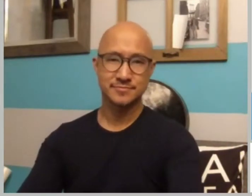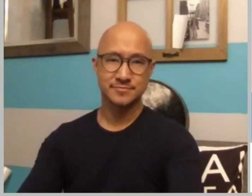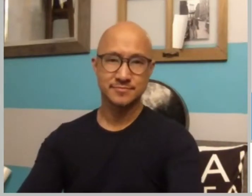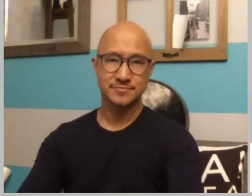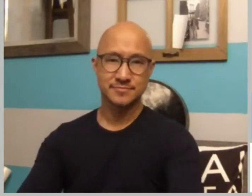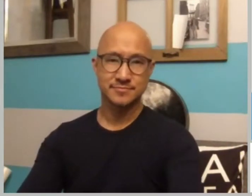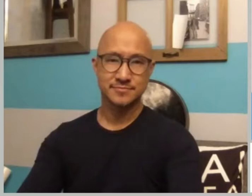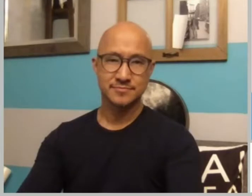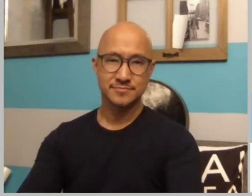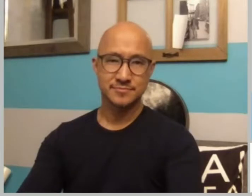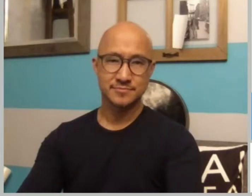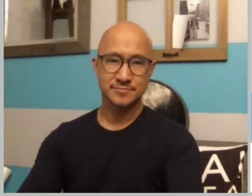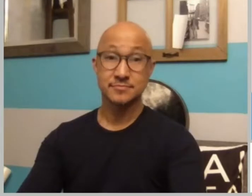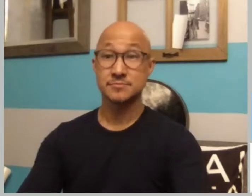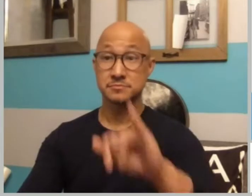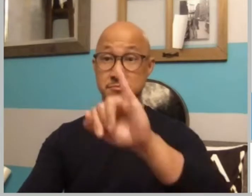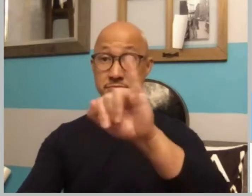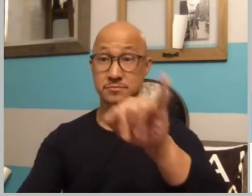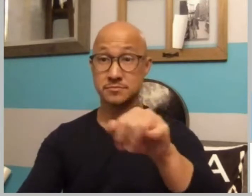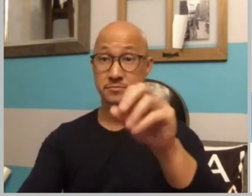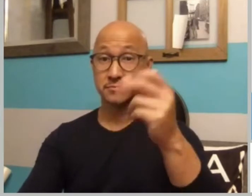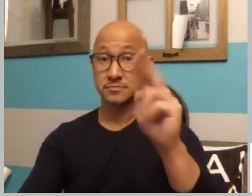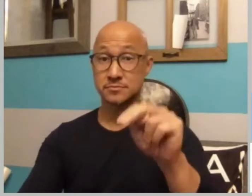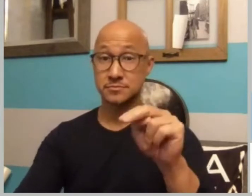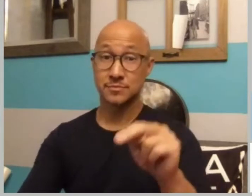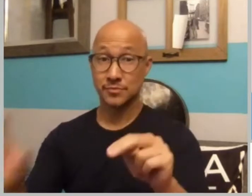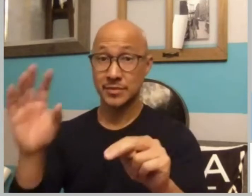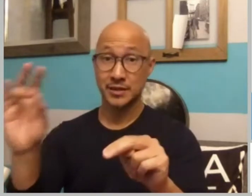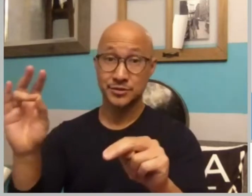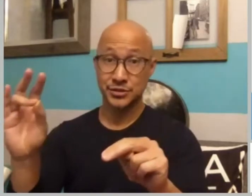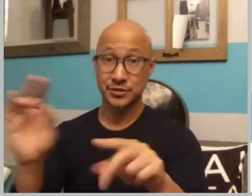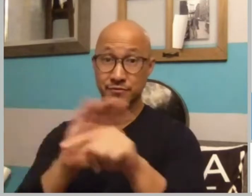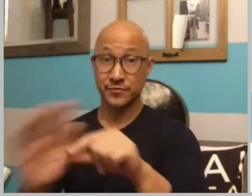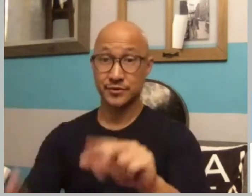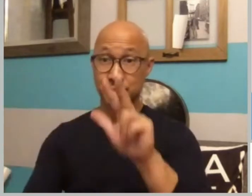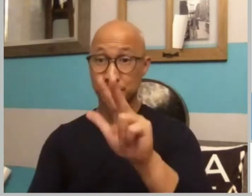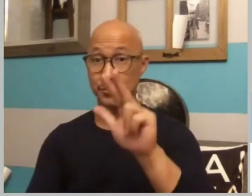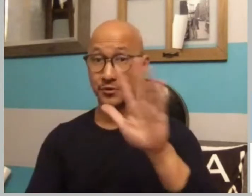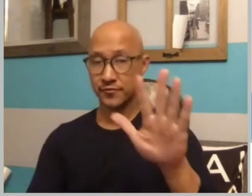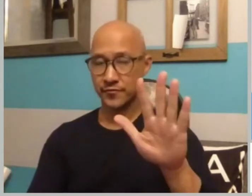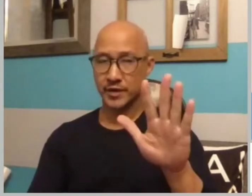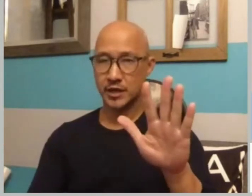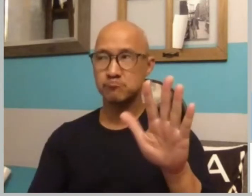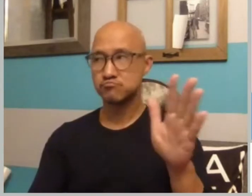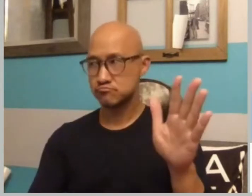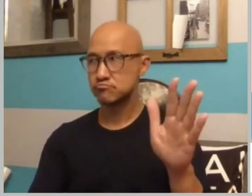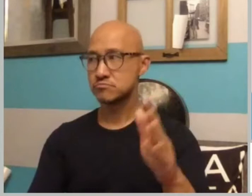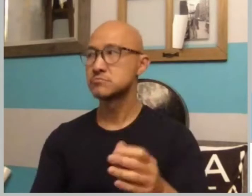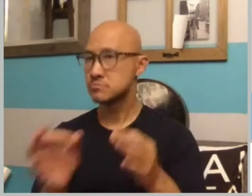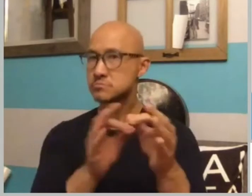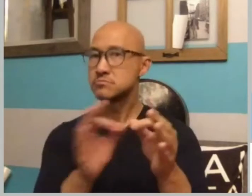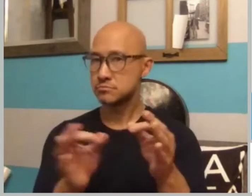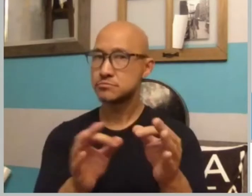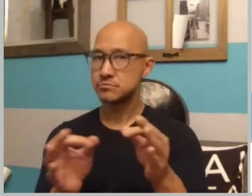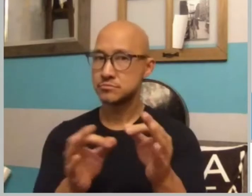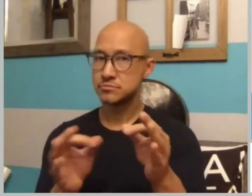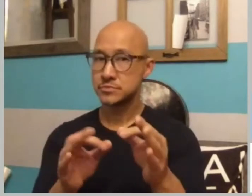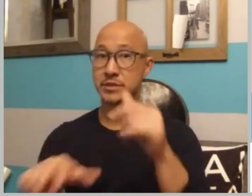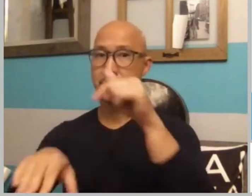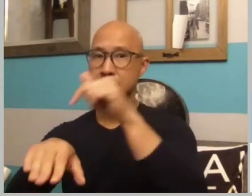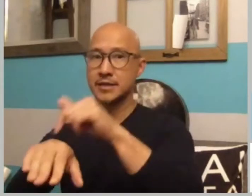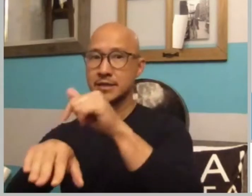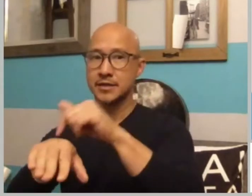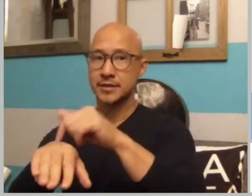John 7 verse 35 actually references this. It says that when